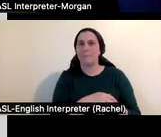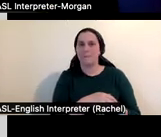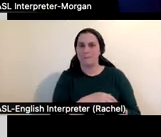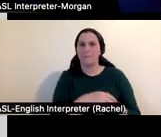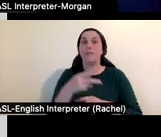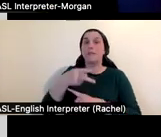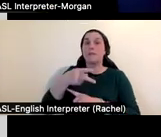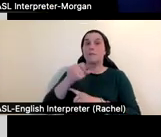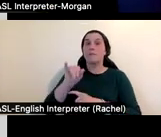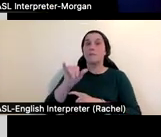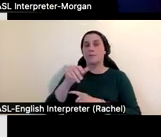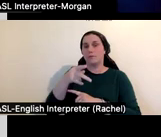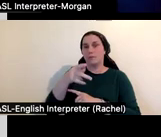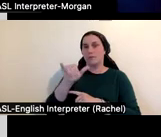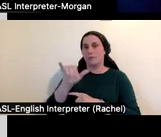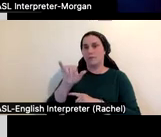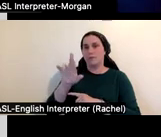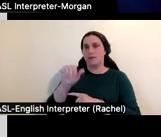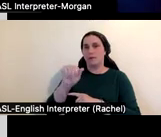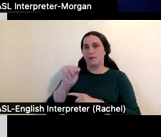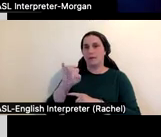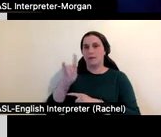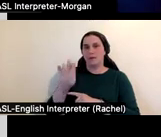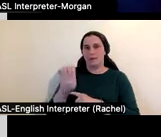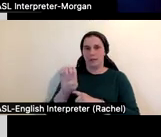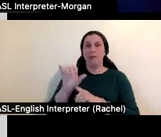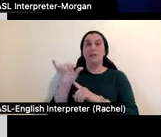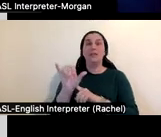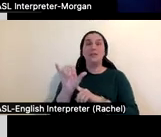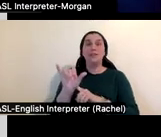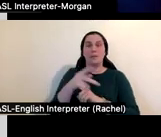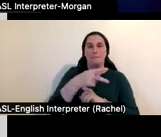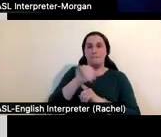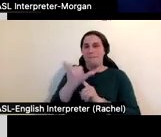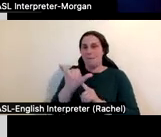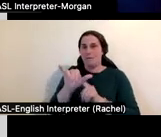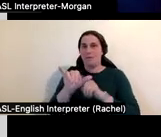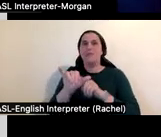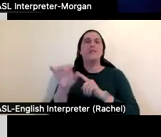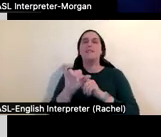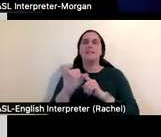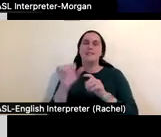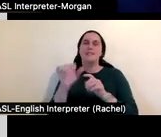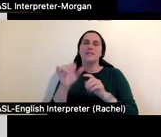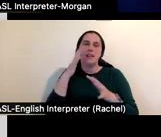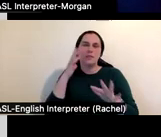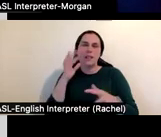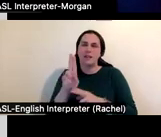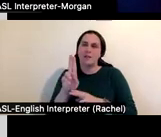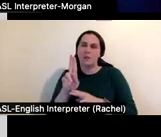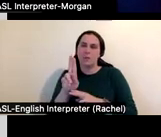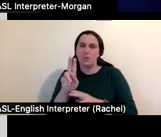Yeah. Pony is a. Well, it's great for me to know there are three sounds for Y. I can't say it, but I can. I will.